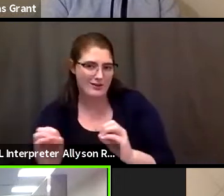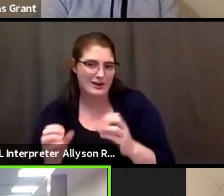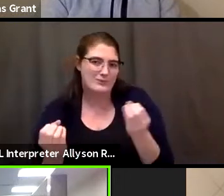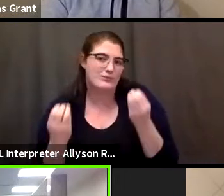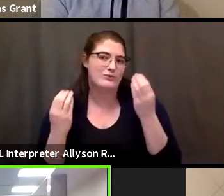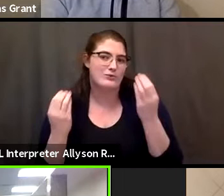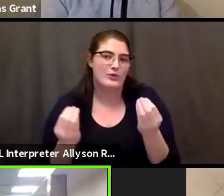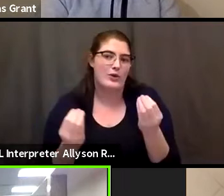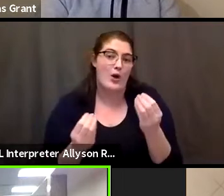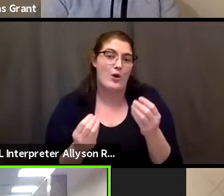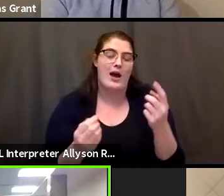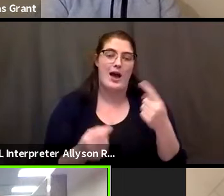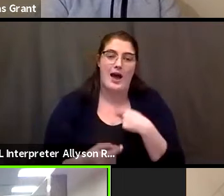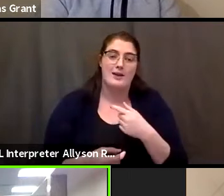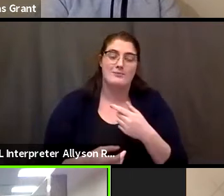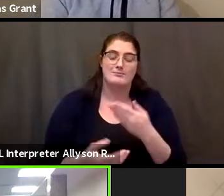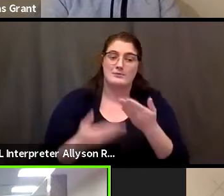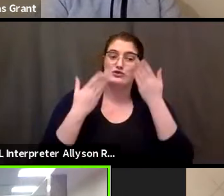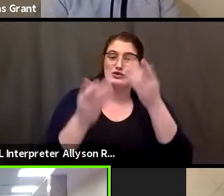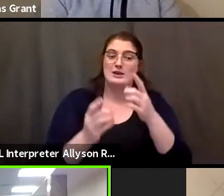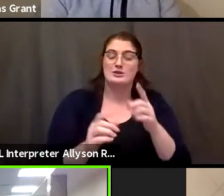are publicly stated.